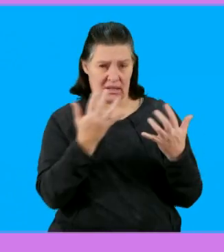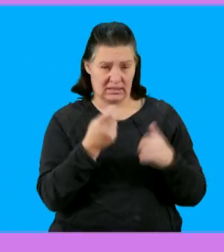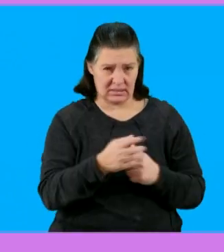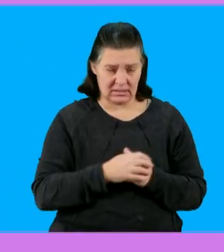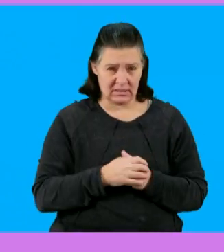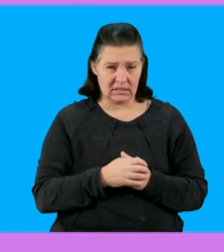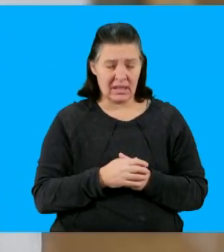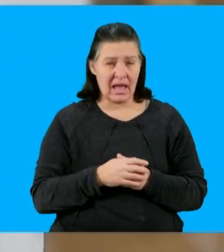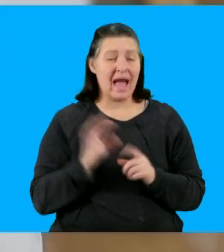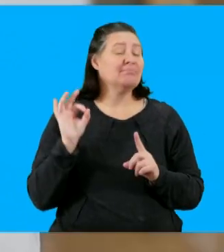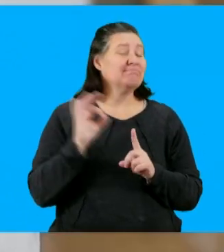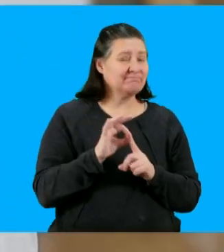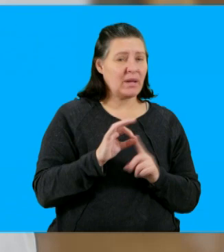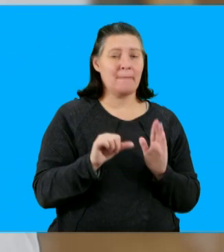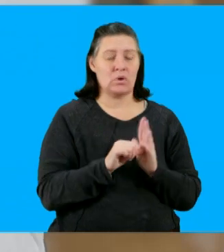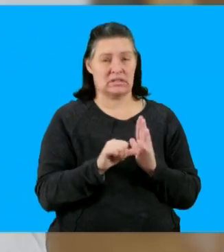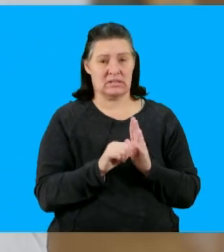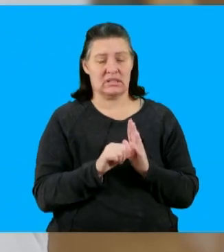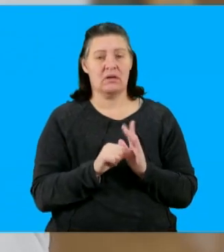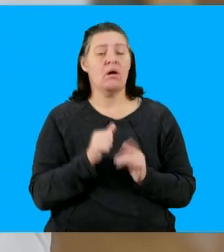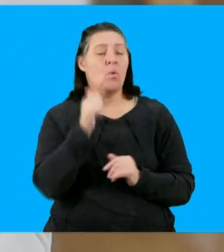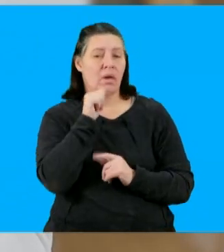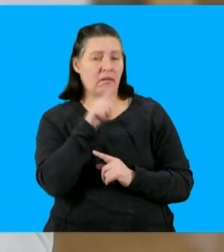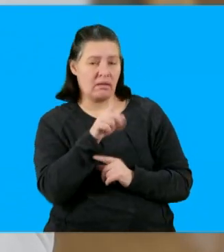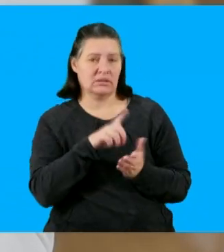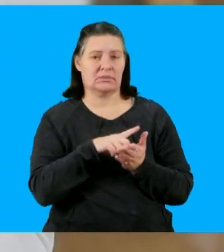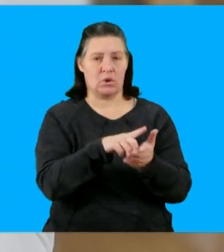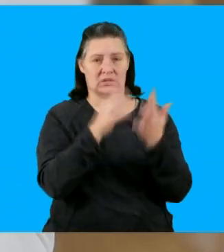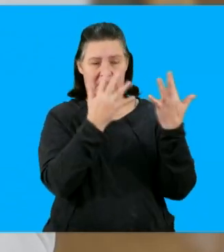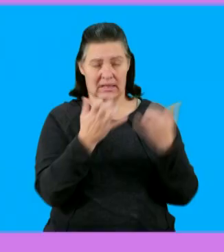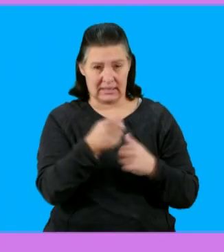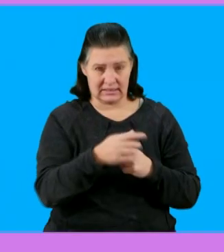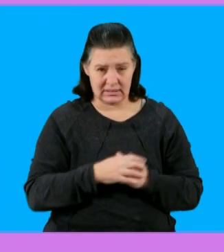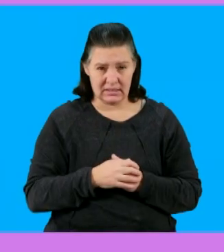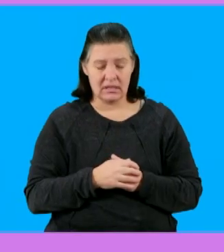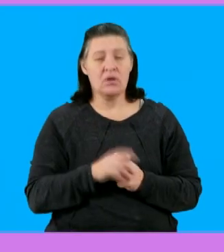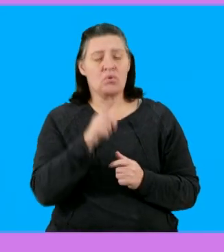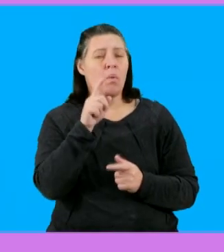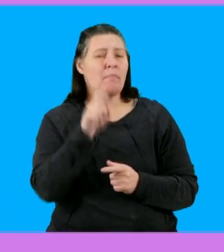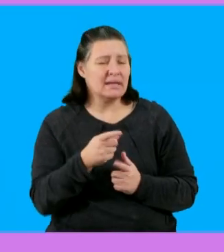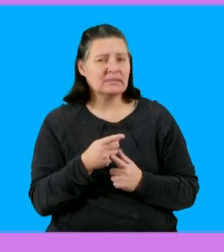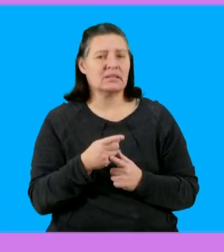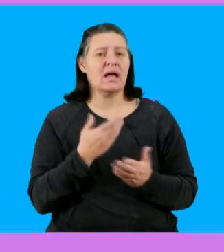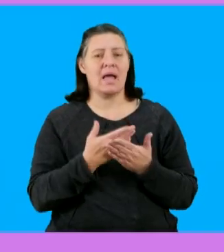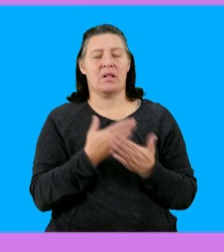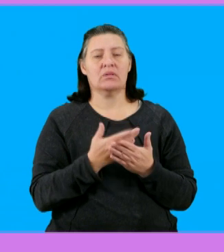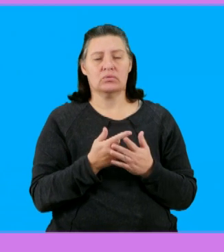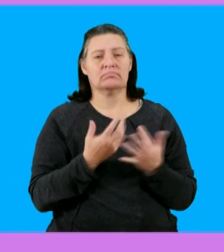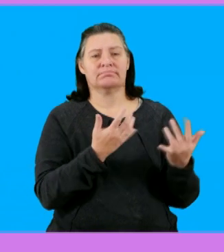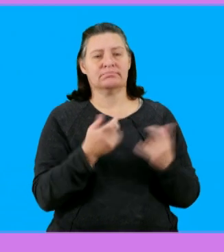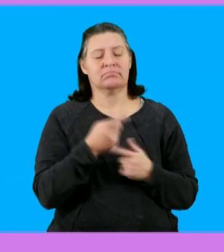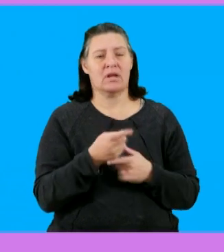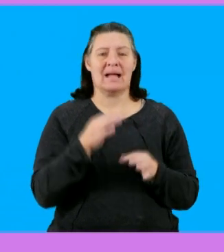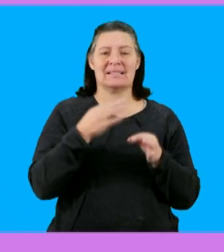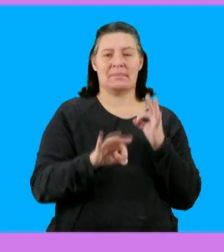calculation, right? And that is especially important when we're going to calculate the deposit. Then you must be able to perform